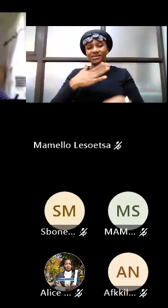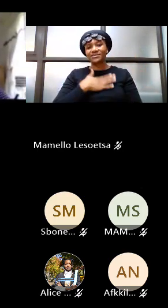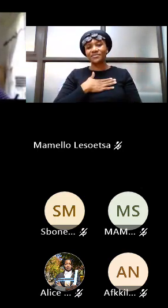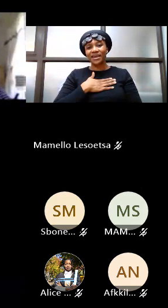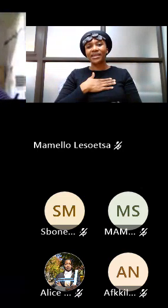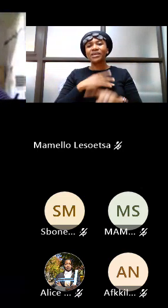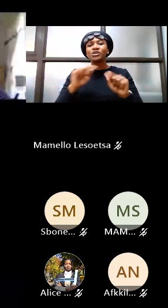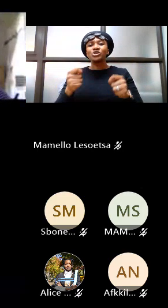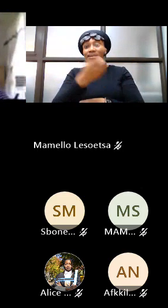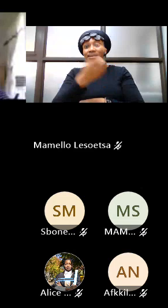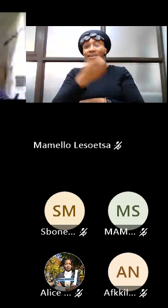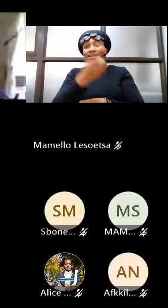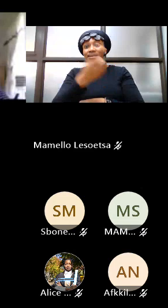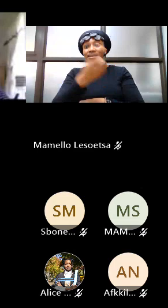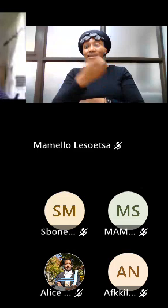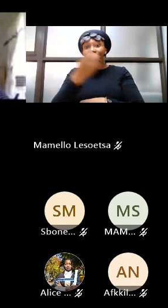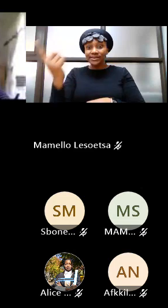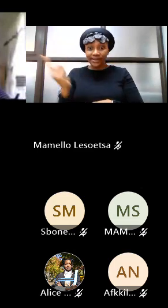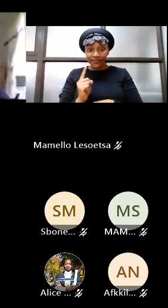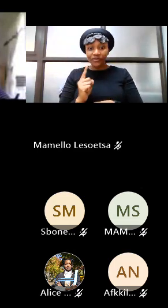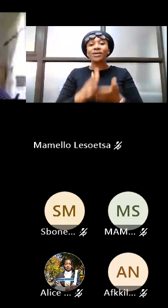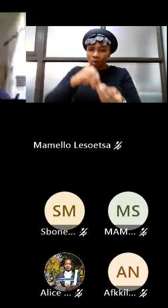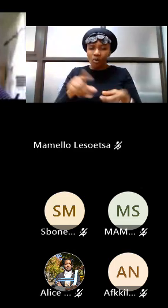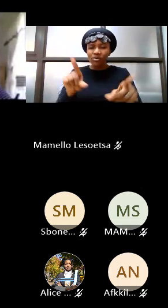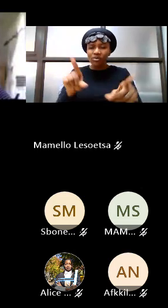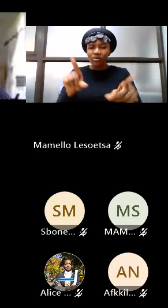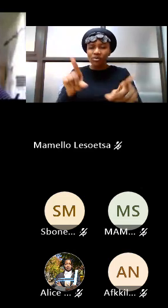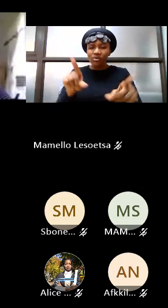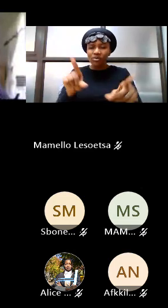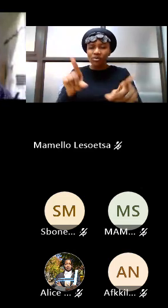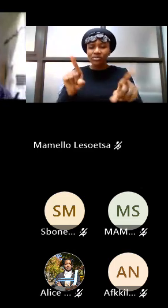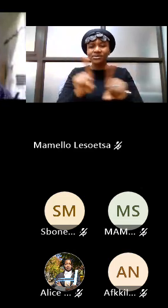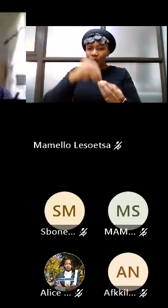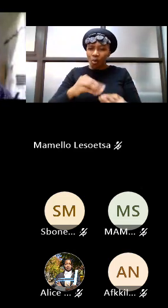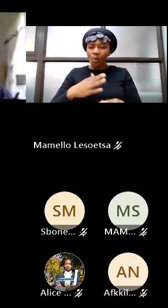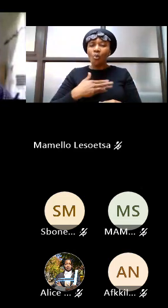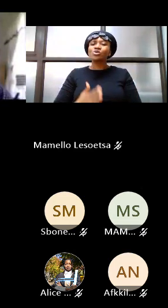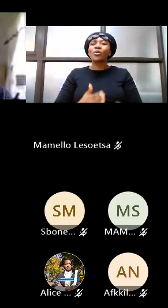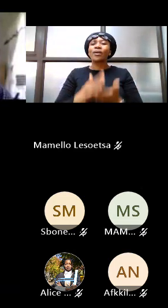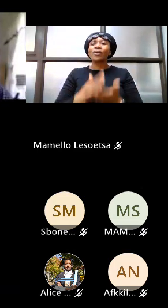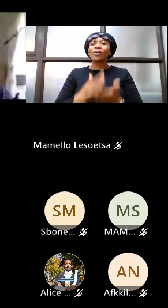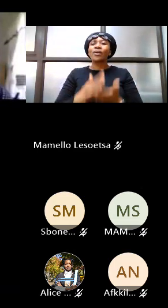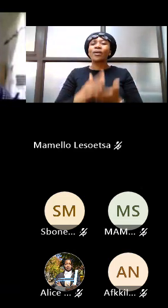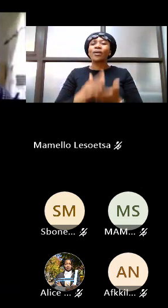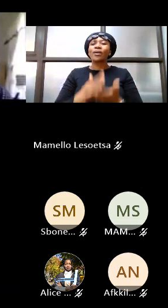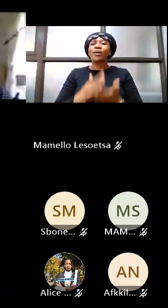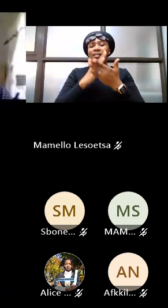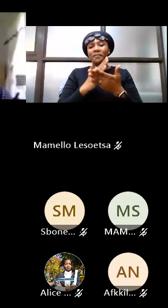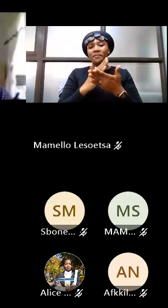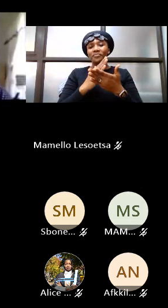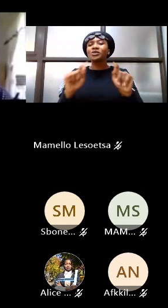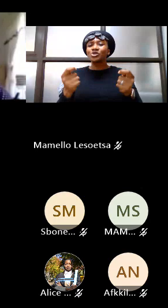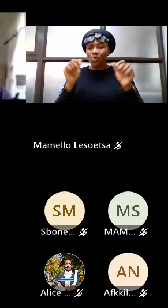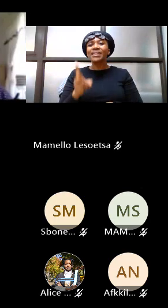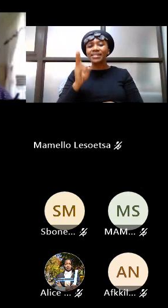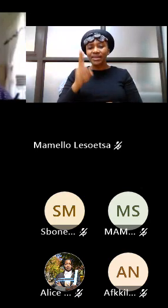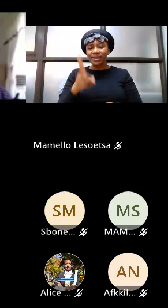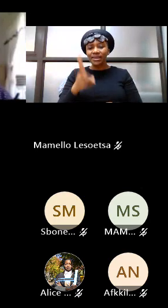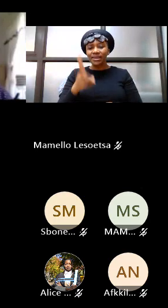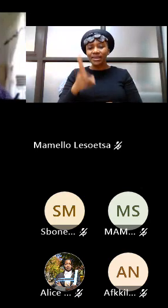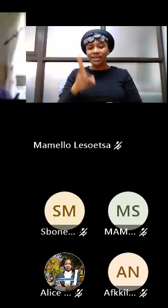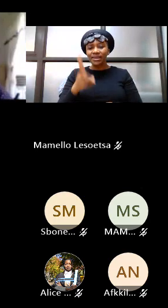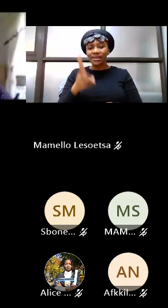inspires them to assist more and to want to do more and want to help. So yeah, and then, like I didn't